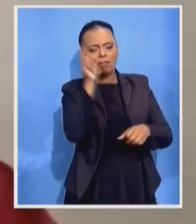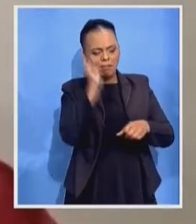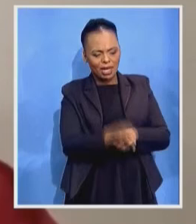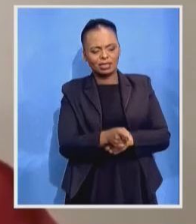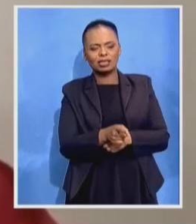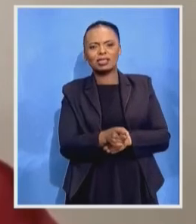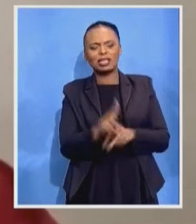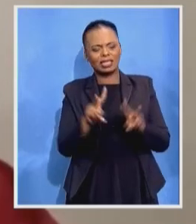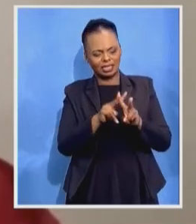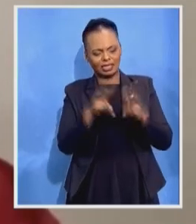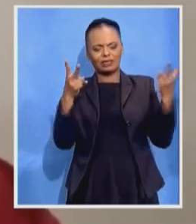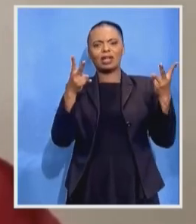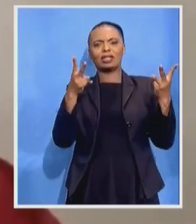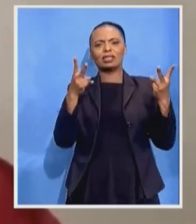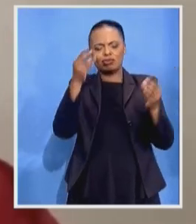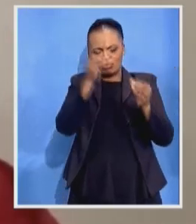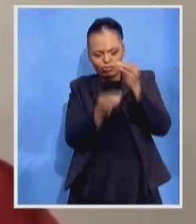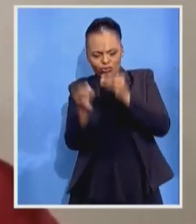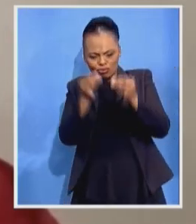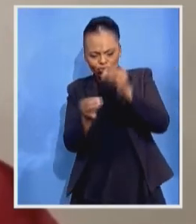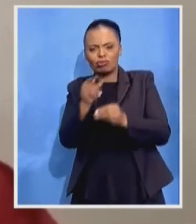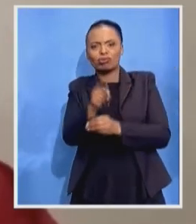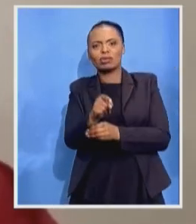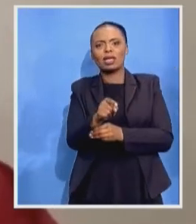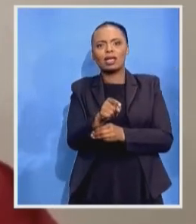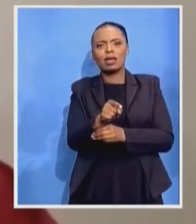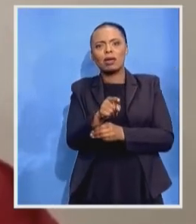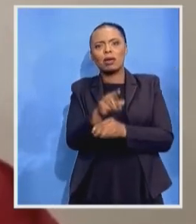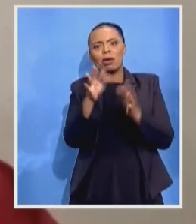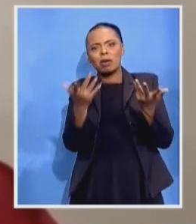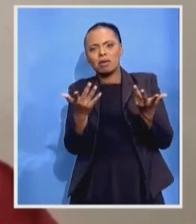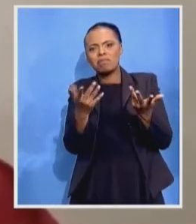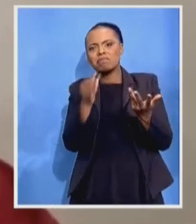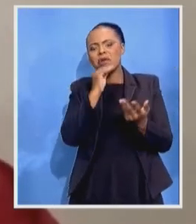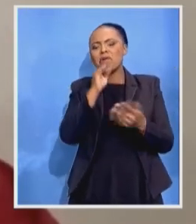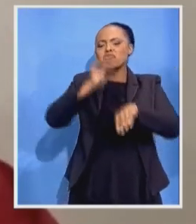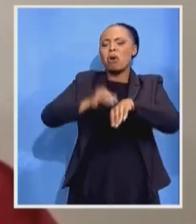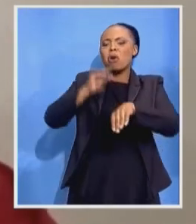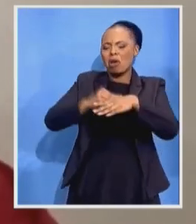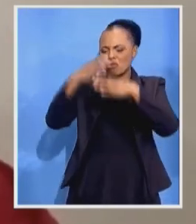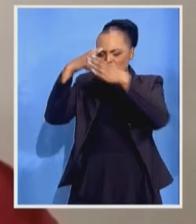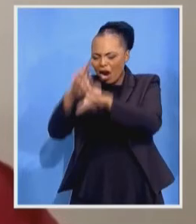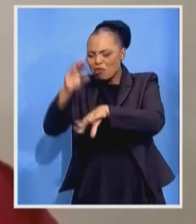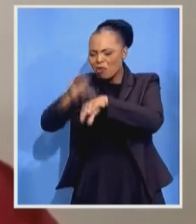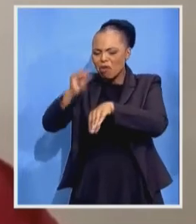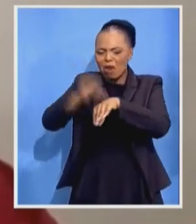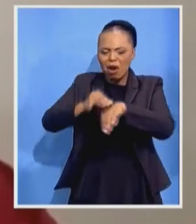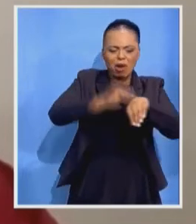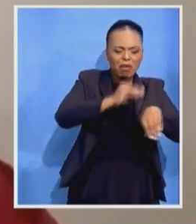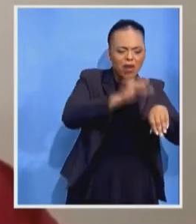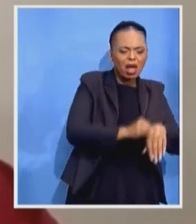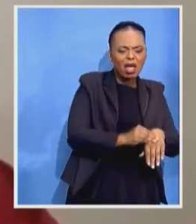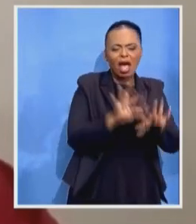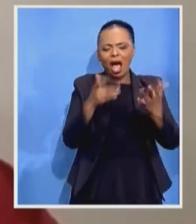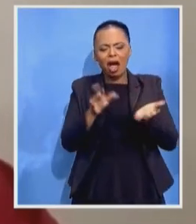reliance on problematic ways of funding infrastructure or